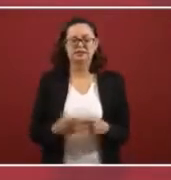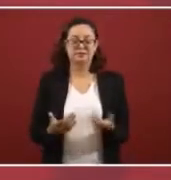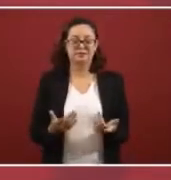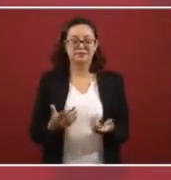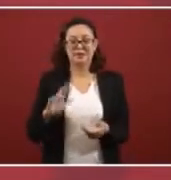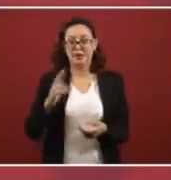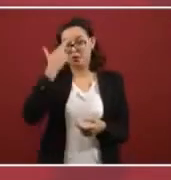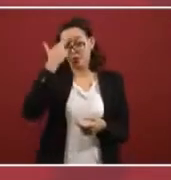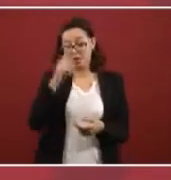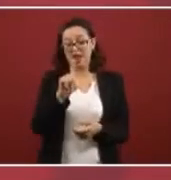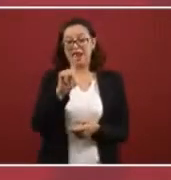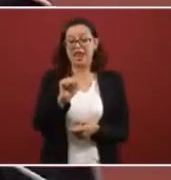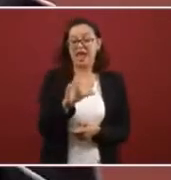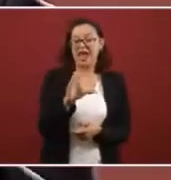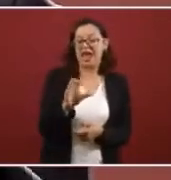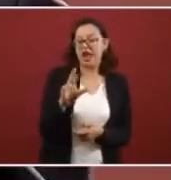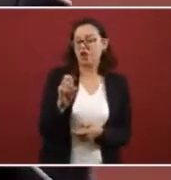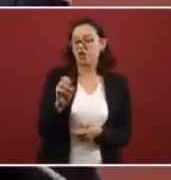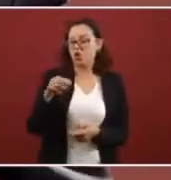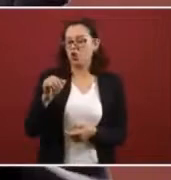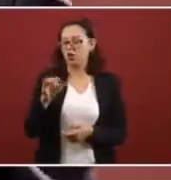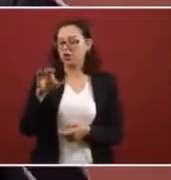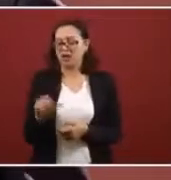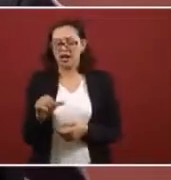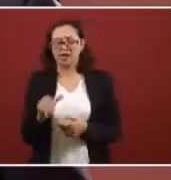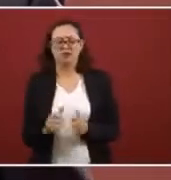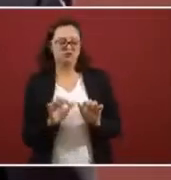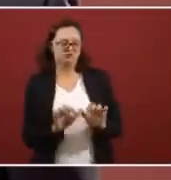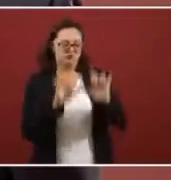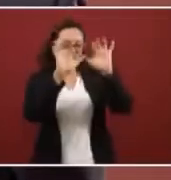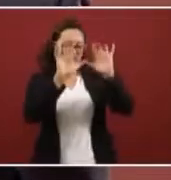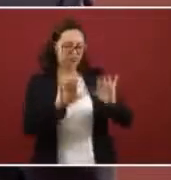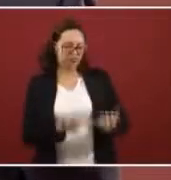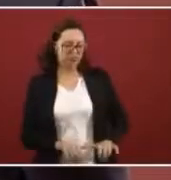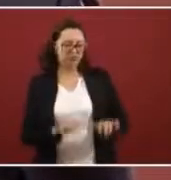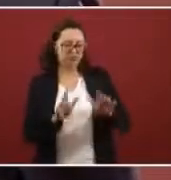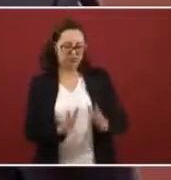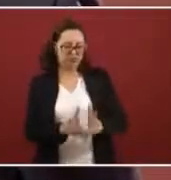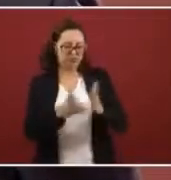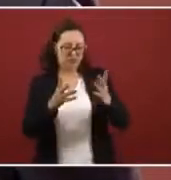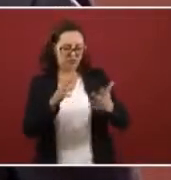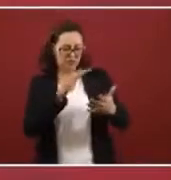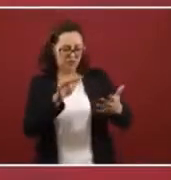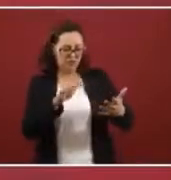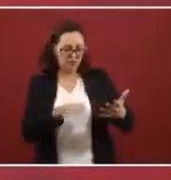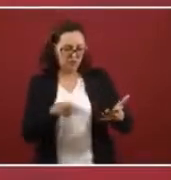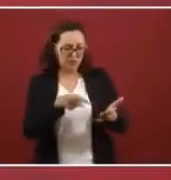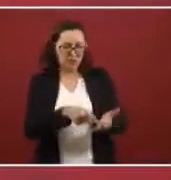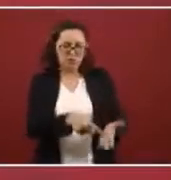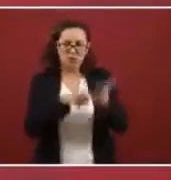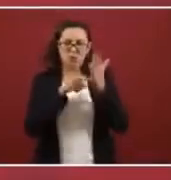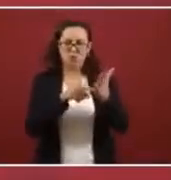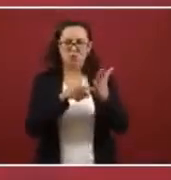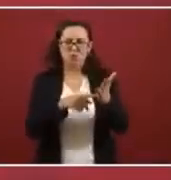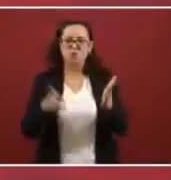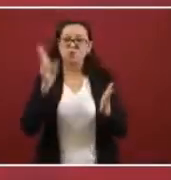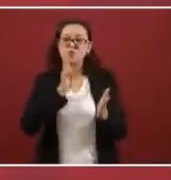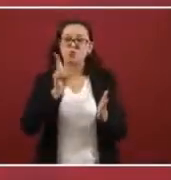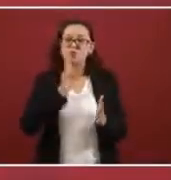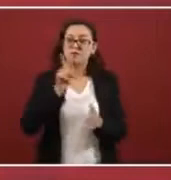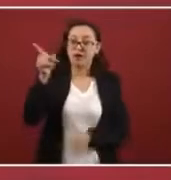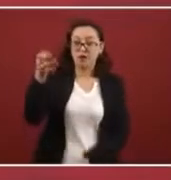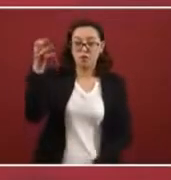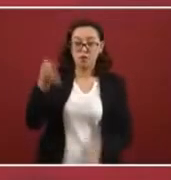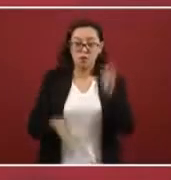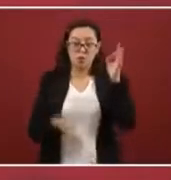The notes from the chronicle were the ones that were used or good for as evidence for the